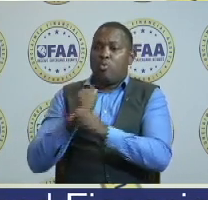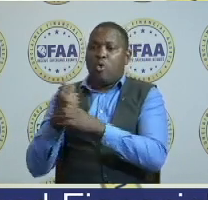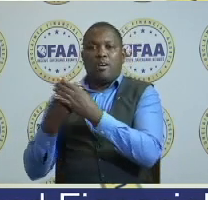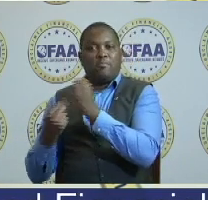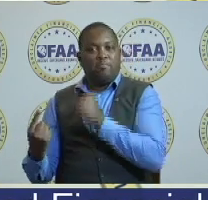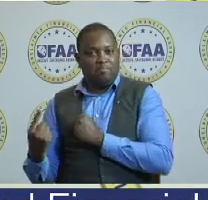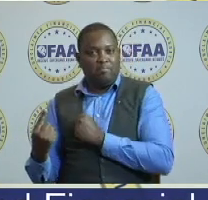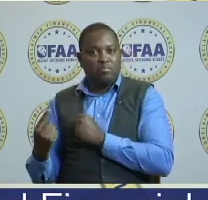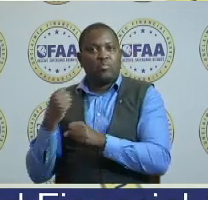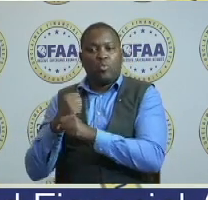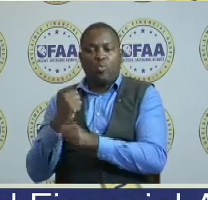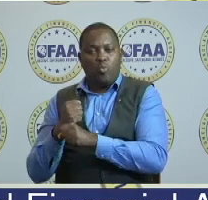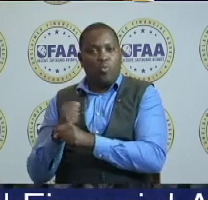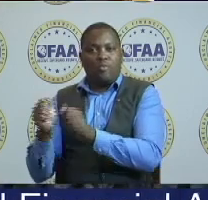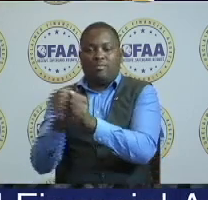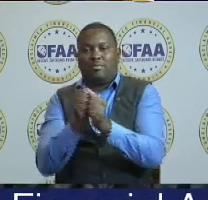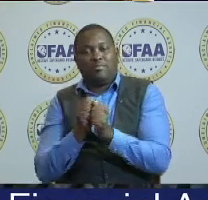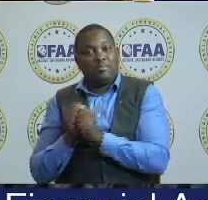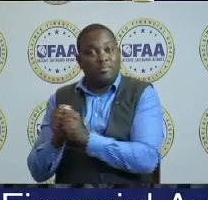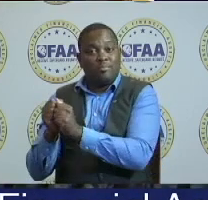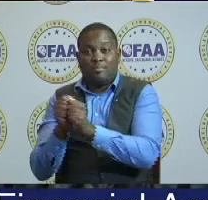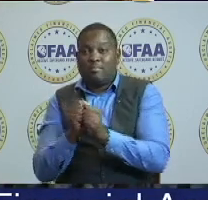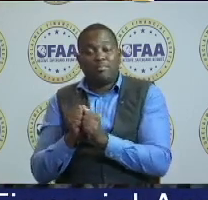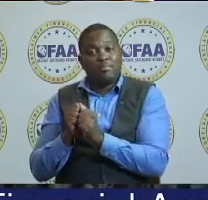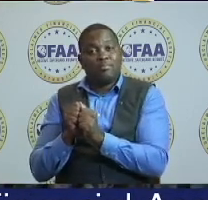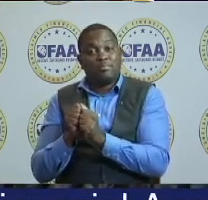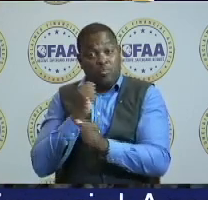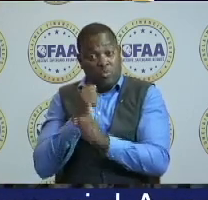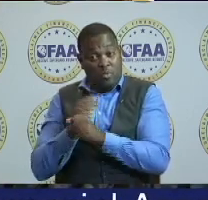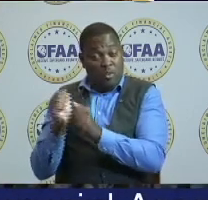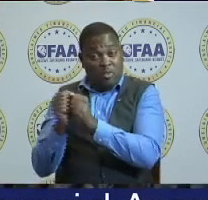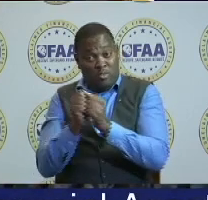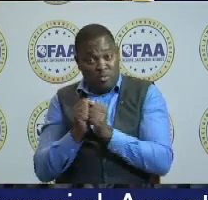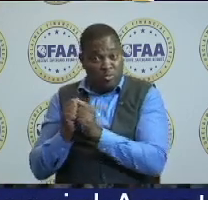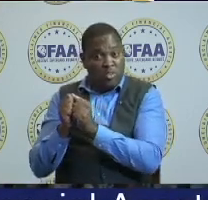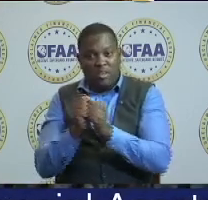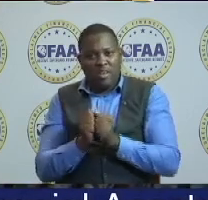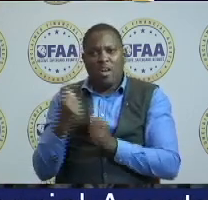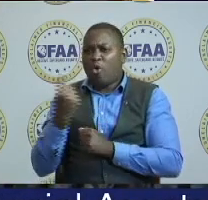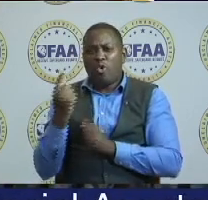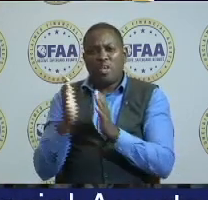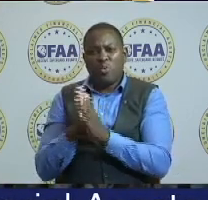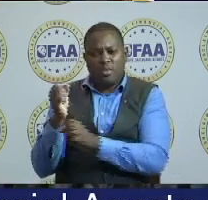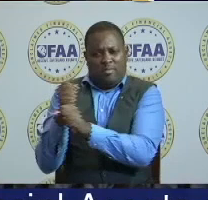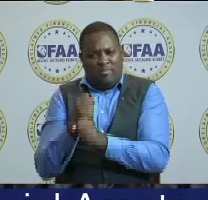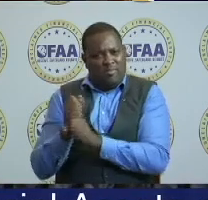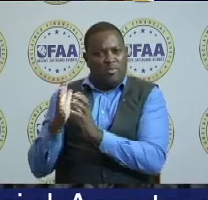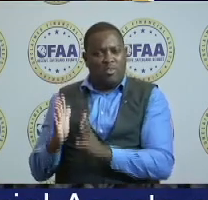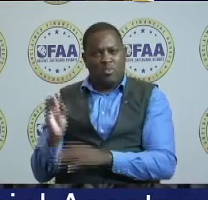a collaborative approach. That's a collaborative approach not only to the, with the holders, but